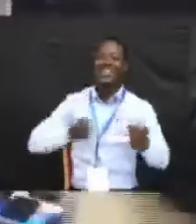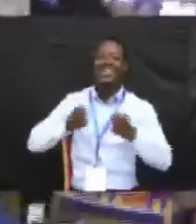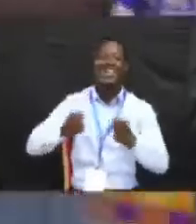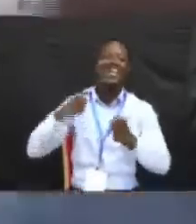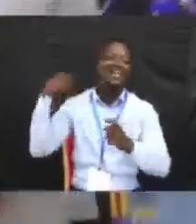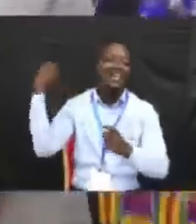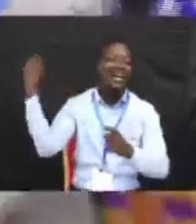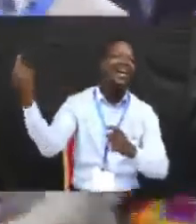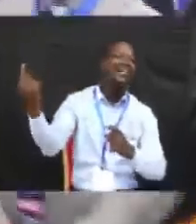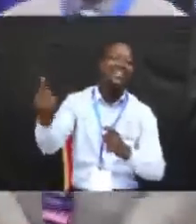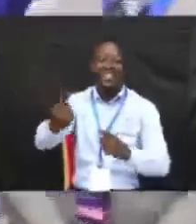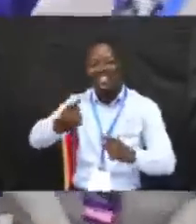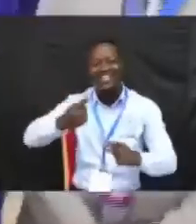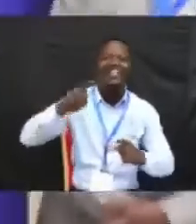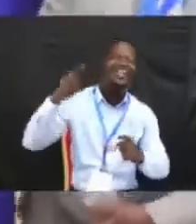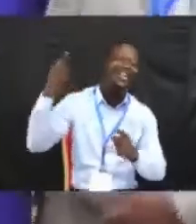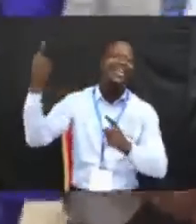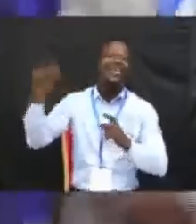mighty day.